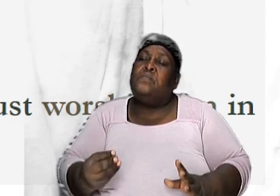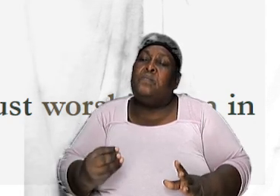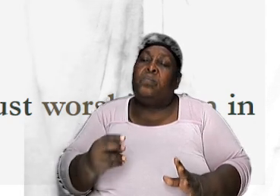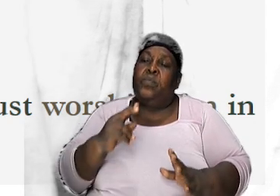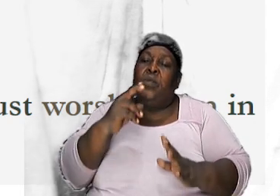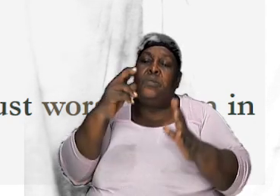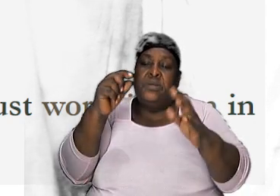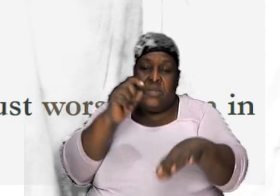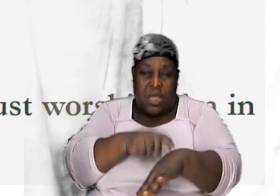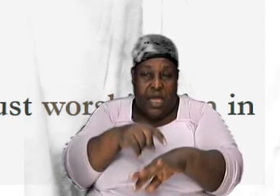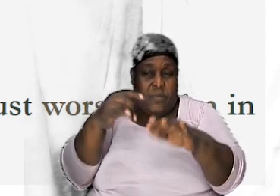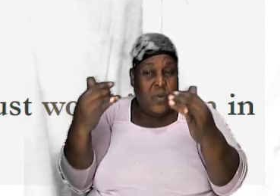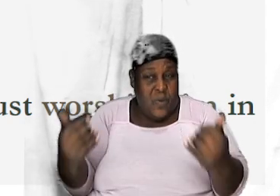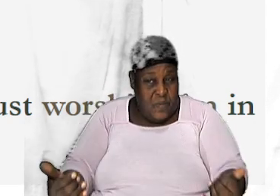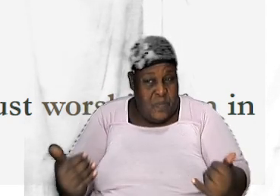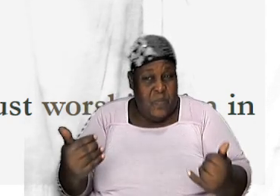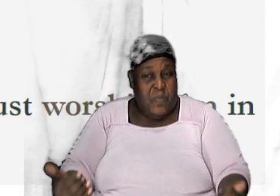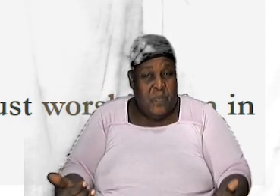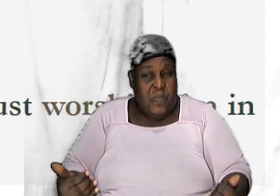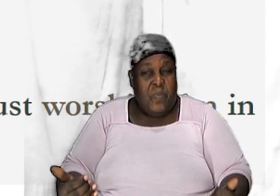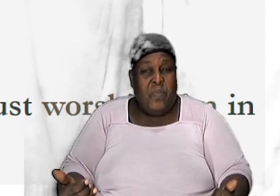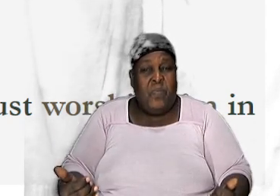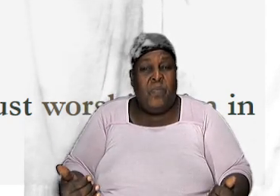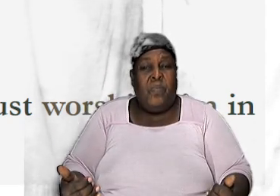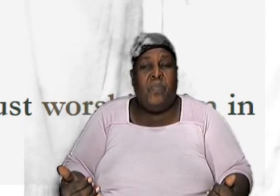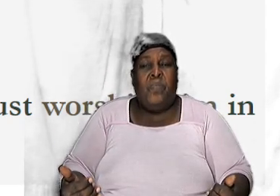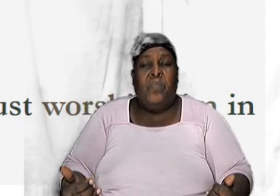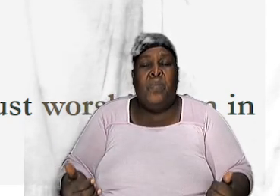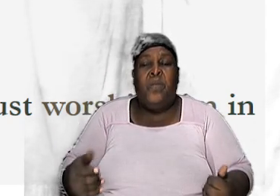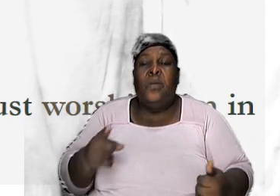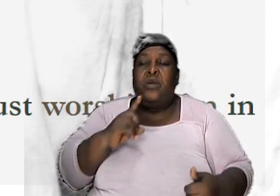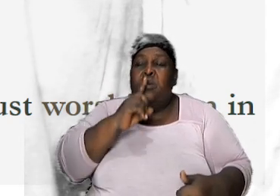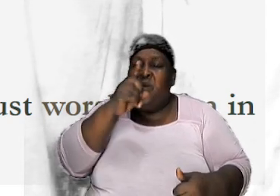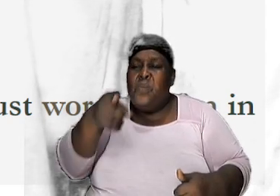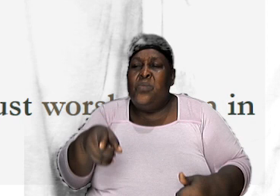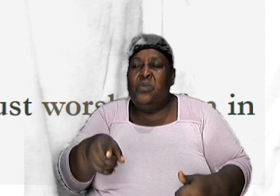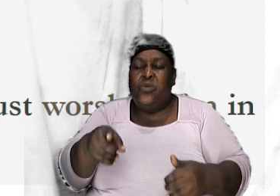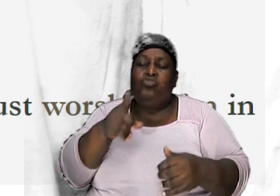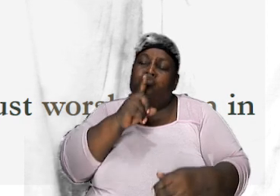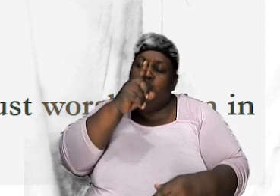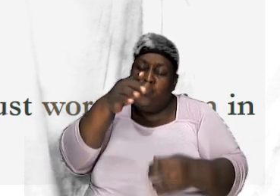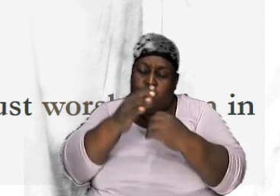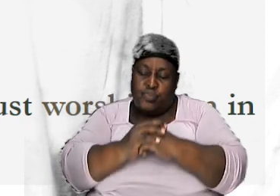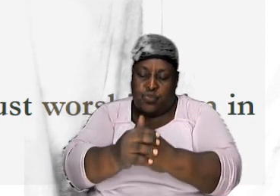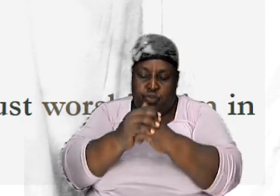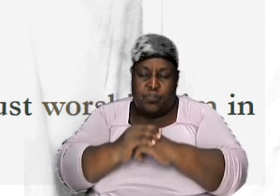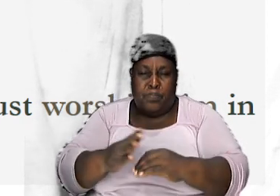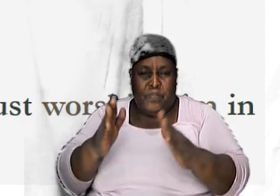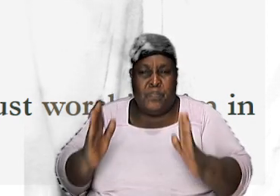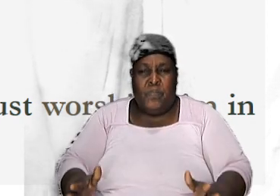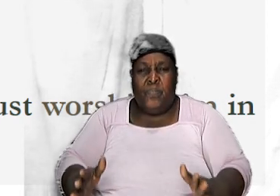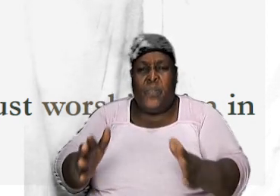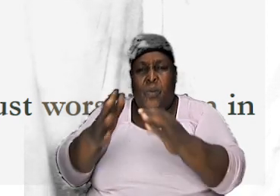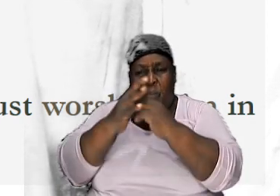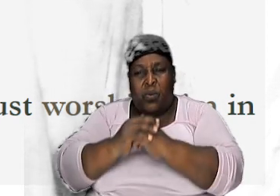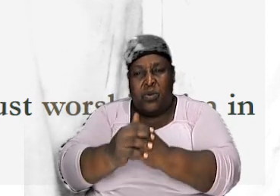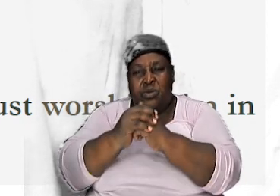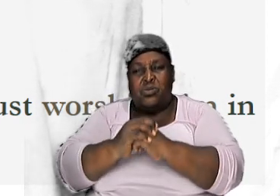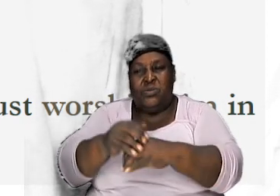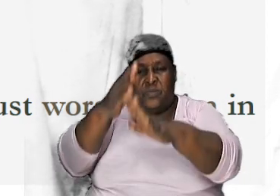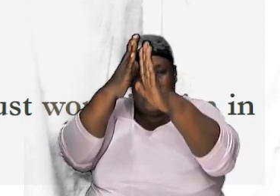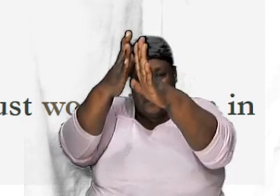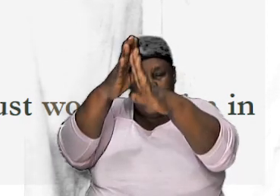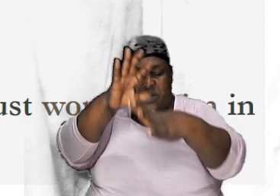cometh, and now is, when the true worshippers shall worship the Father